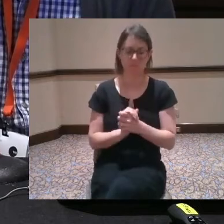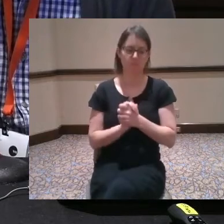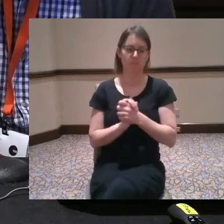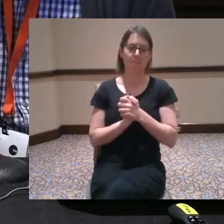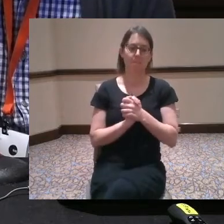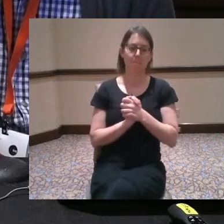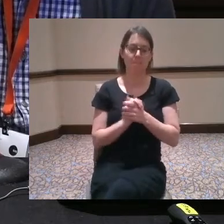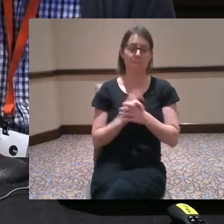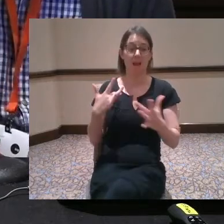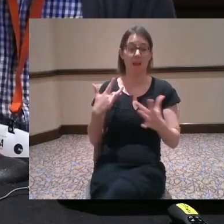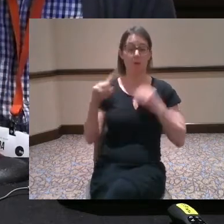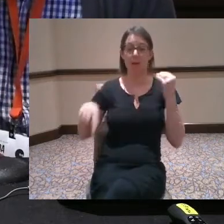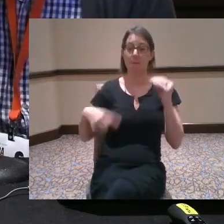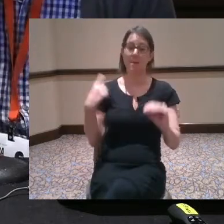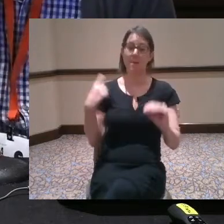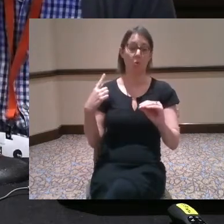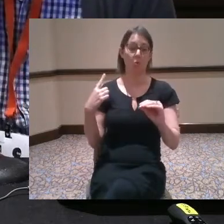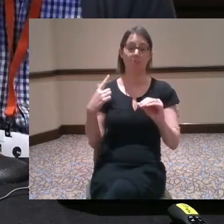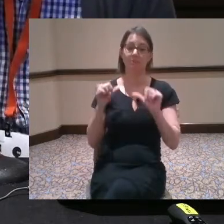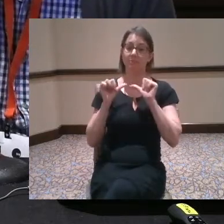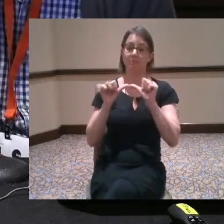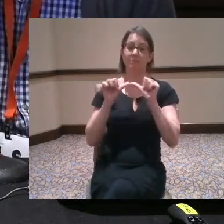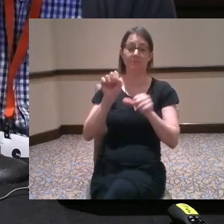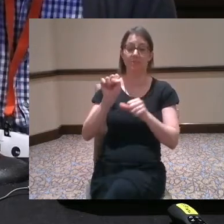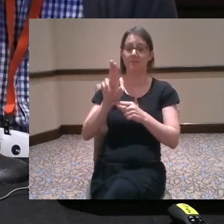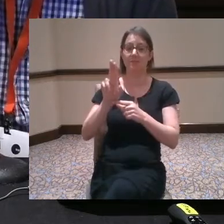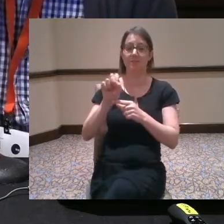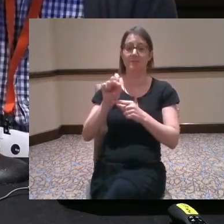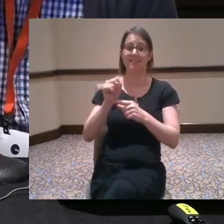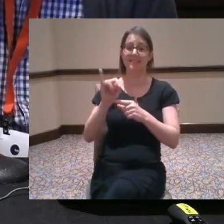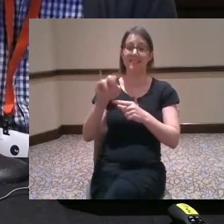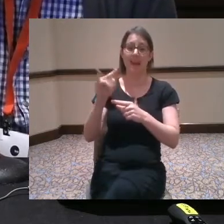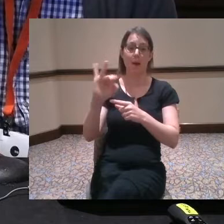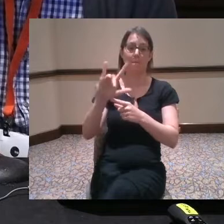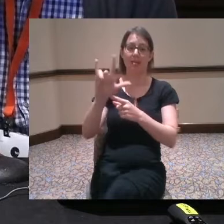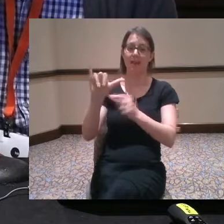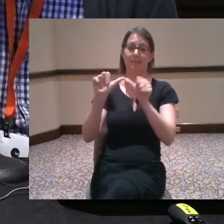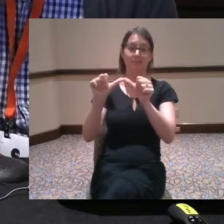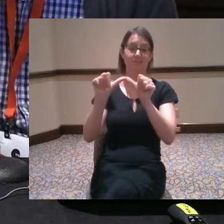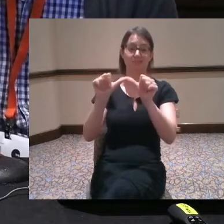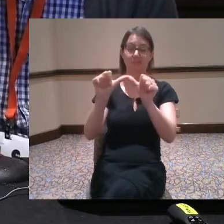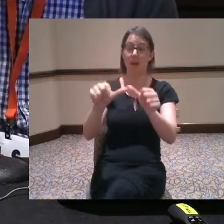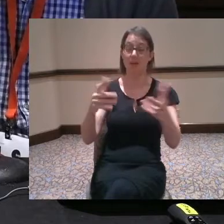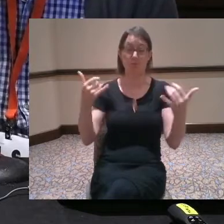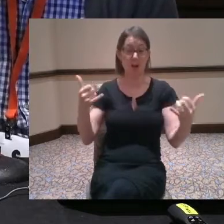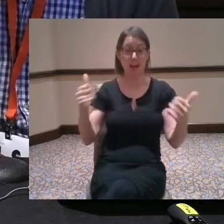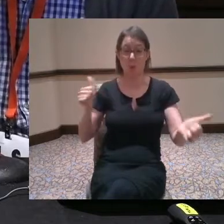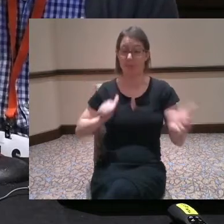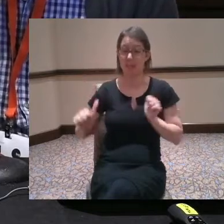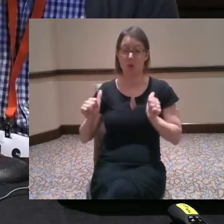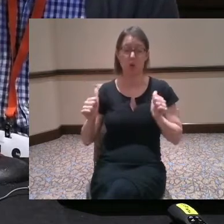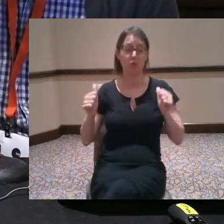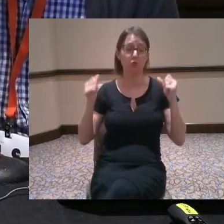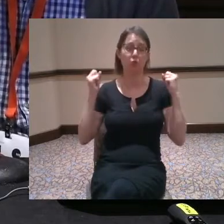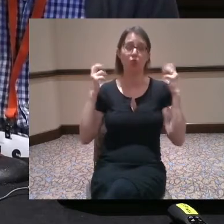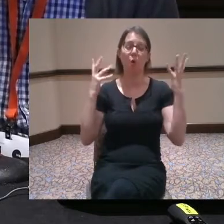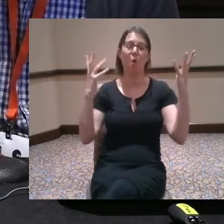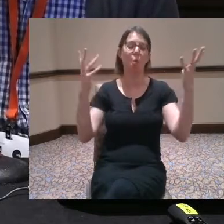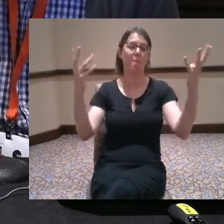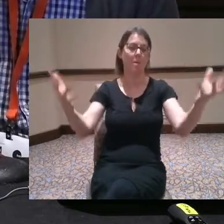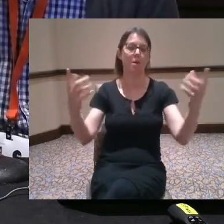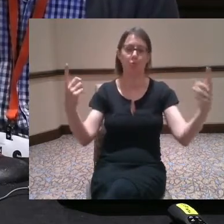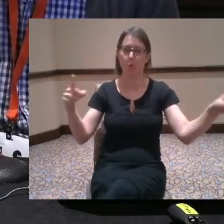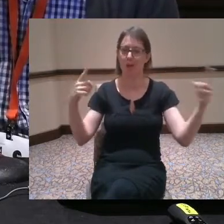about sustainability because there is so much theater going on, and we talk about, you know, even in the